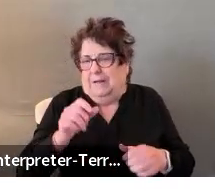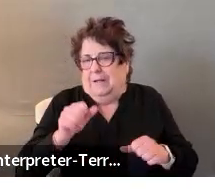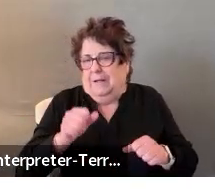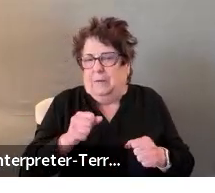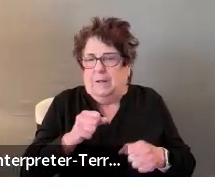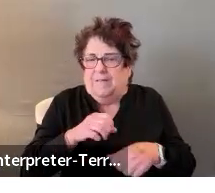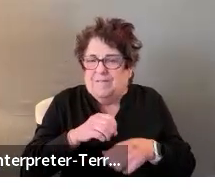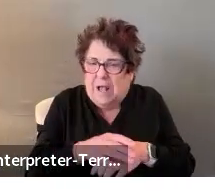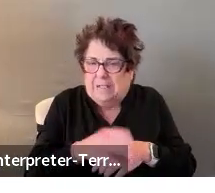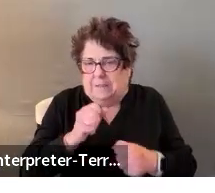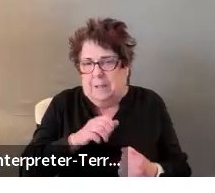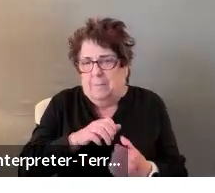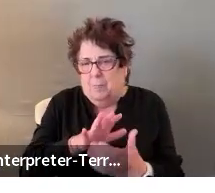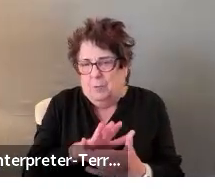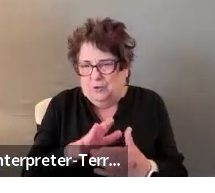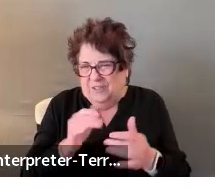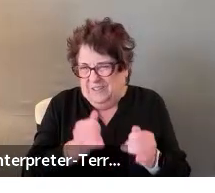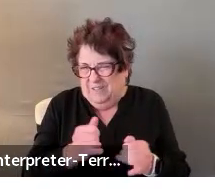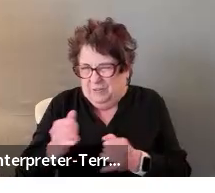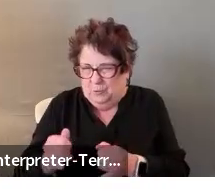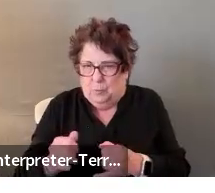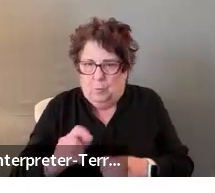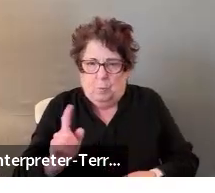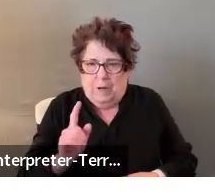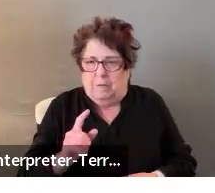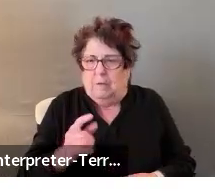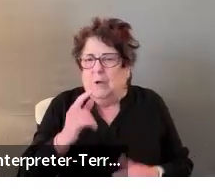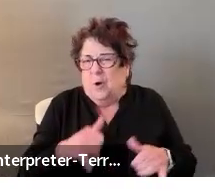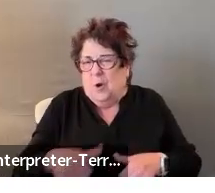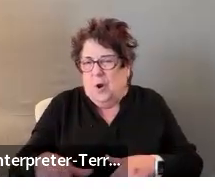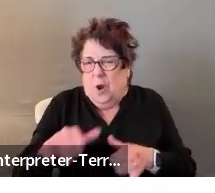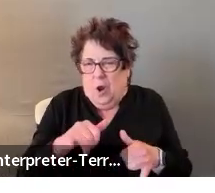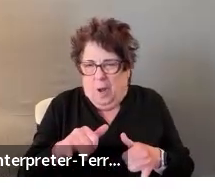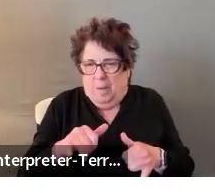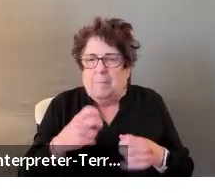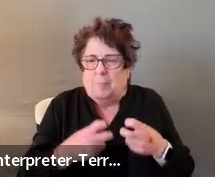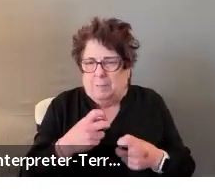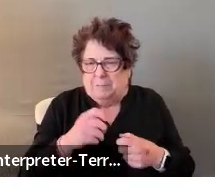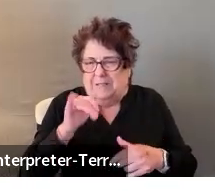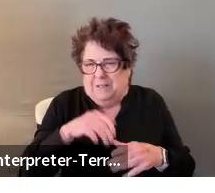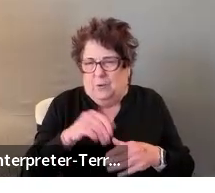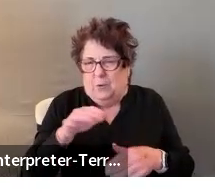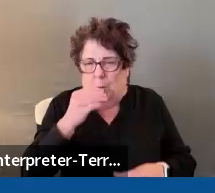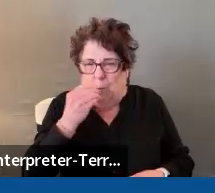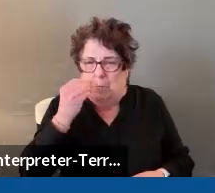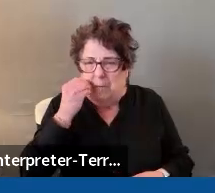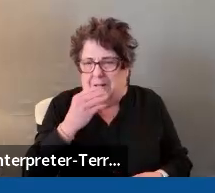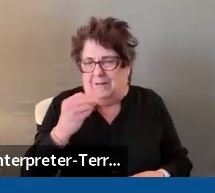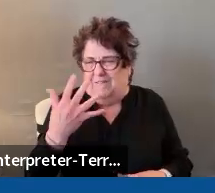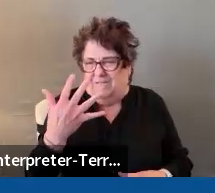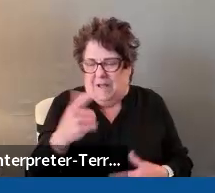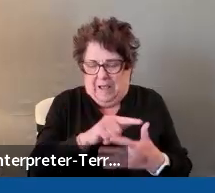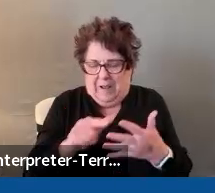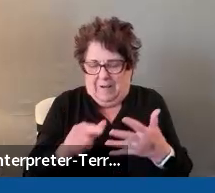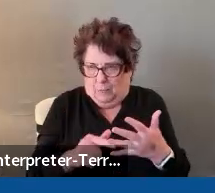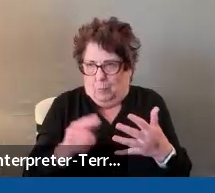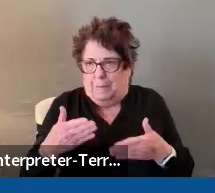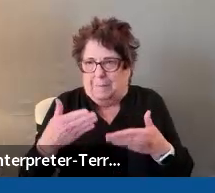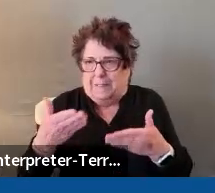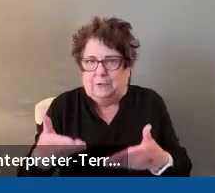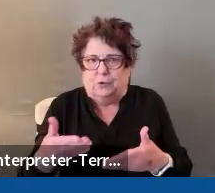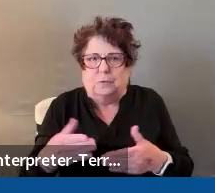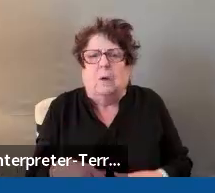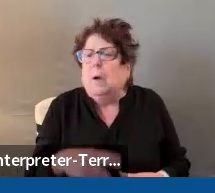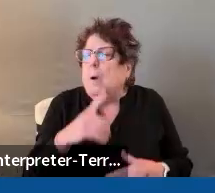home? And lastly, the 5 considerations when making recommendations. So what is home modification